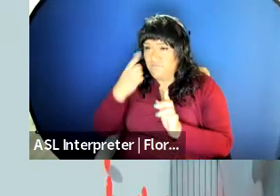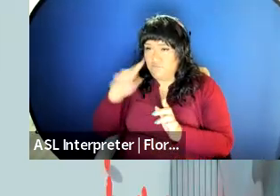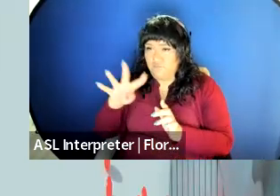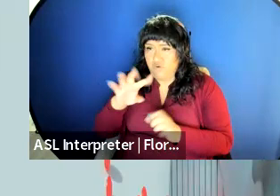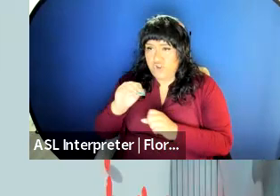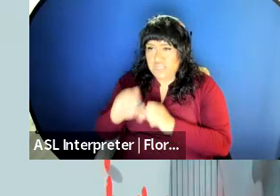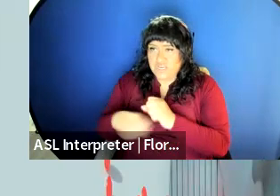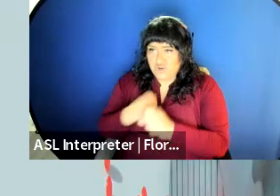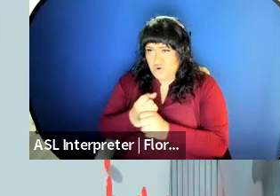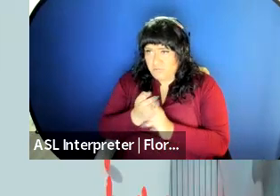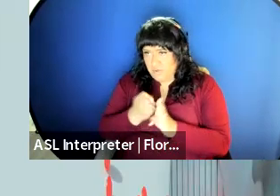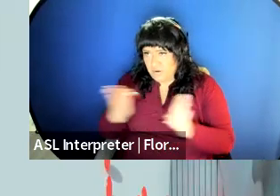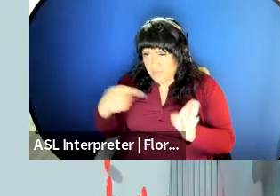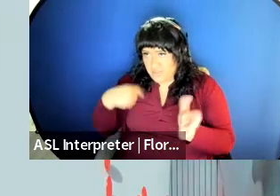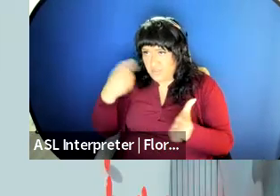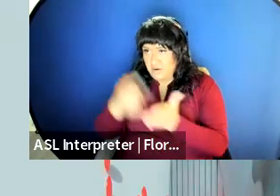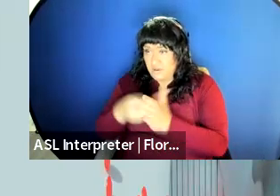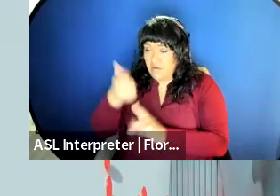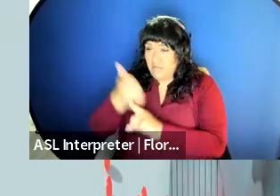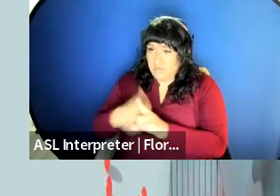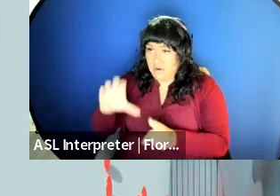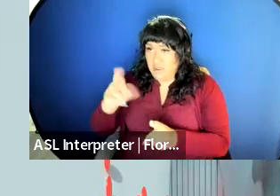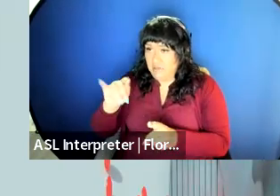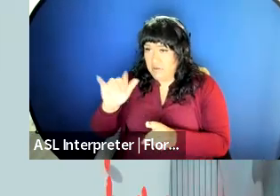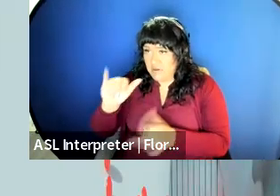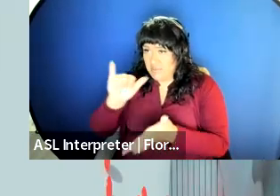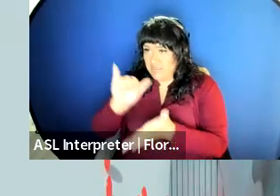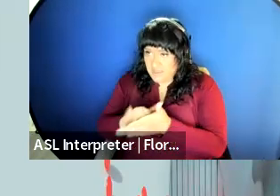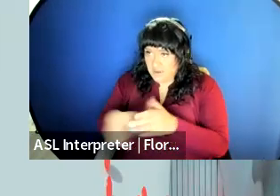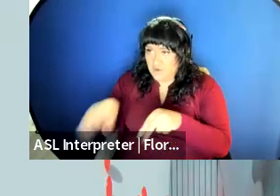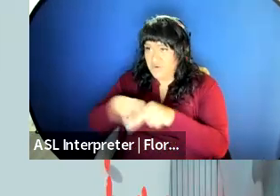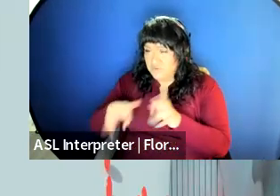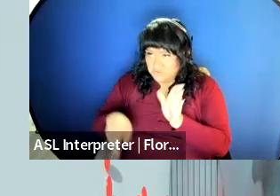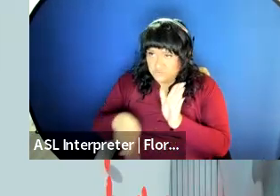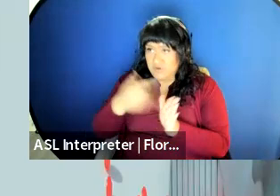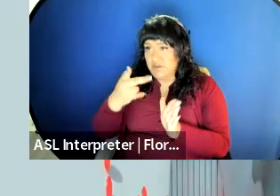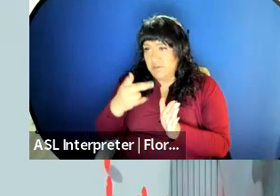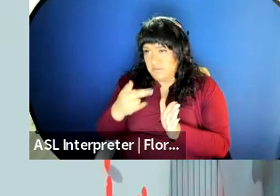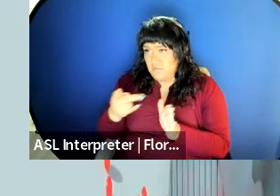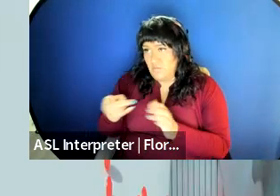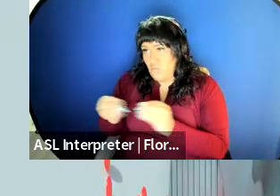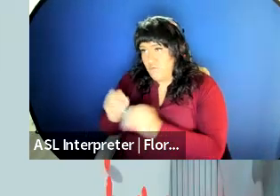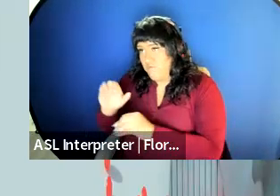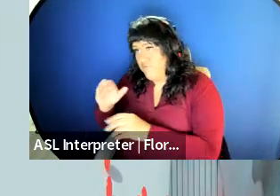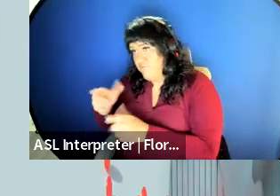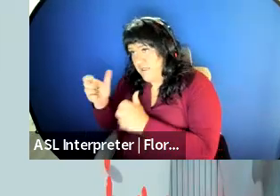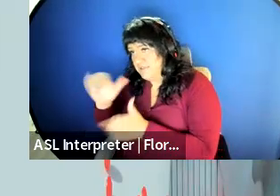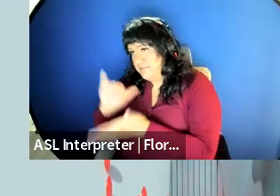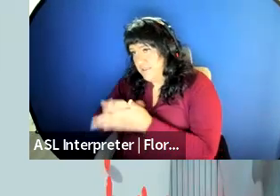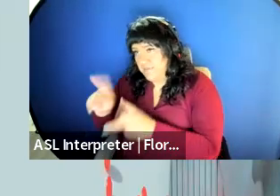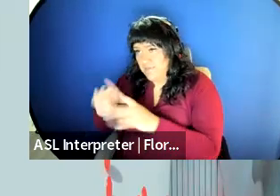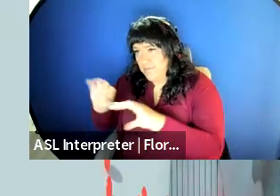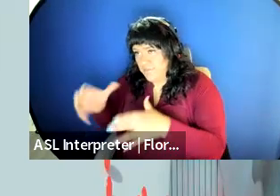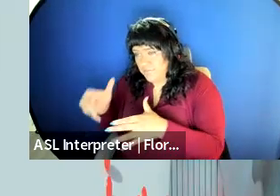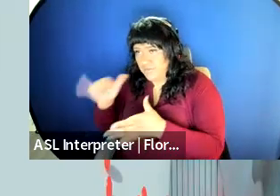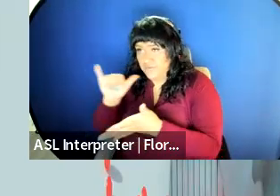per capita detentions had increased three times faster than population growth. So it's just leapfrogging itself over short